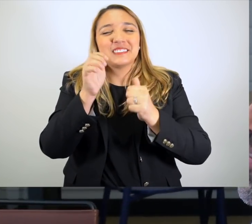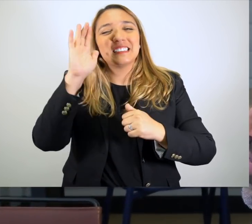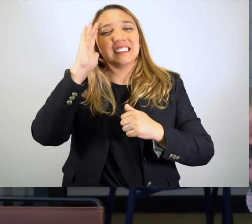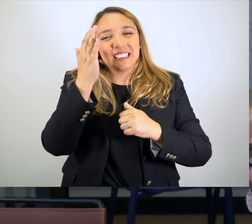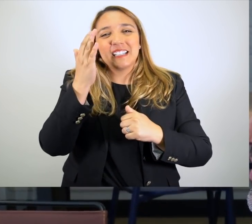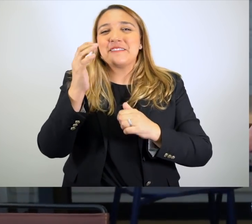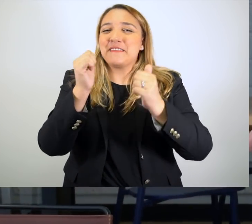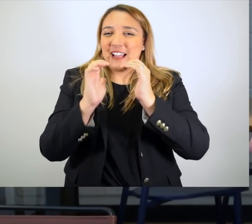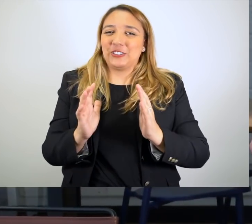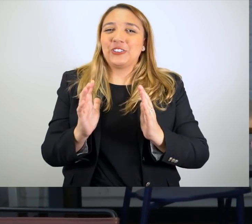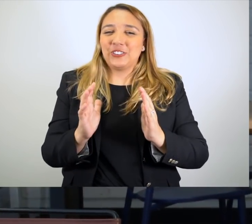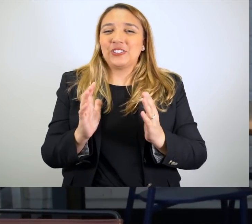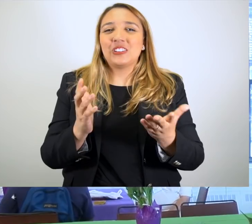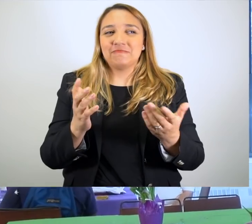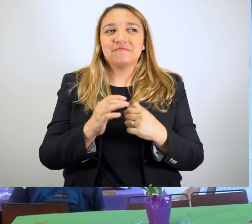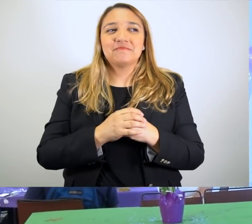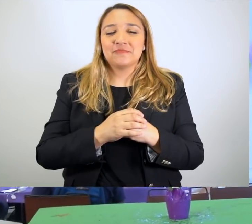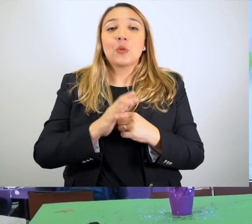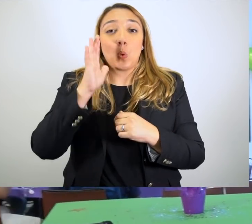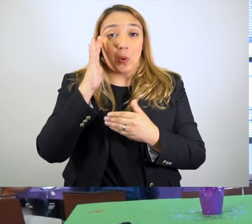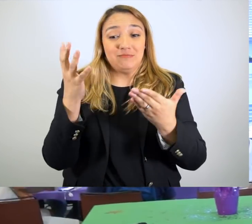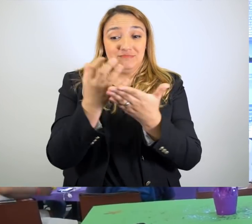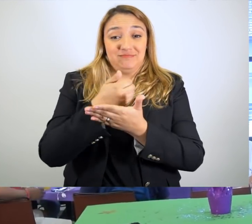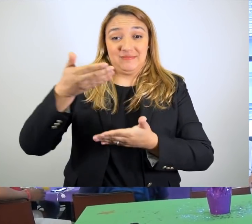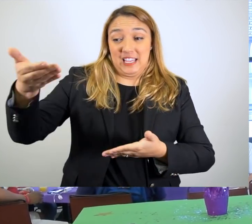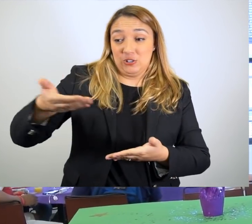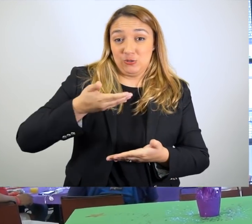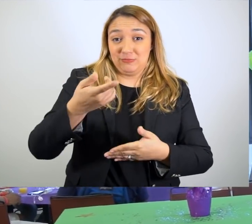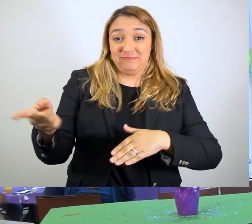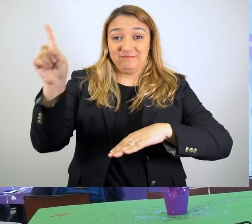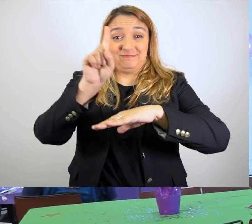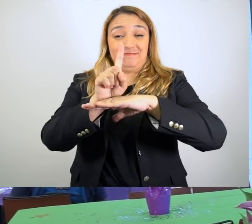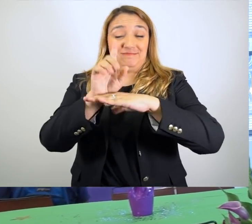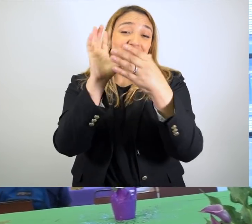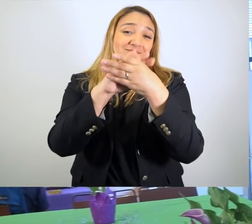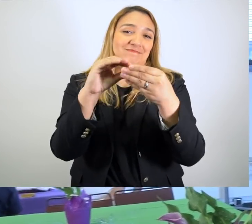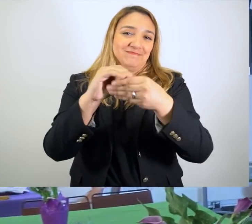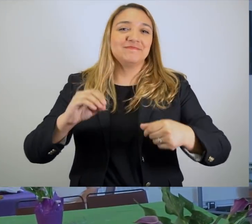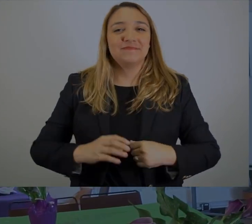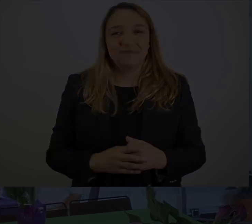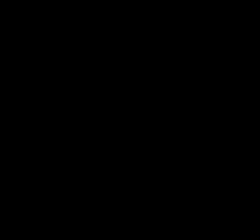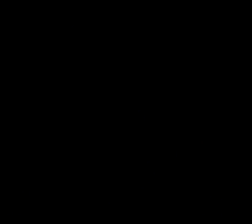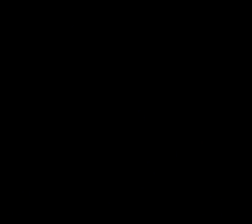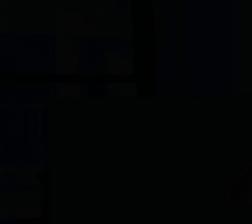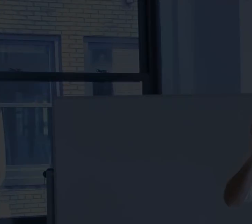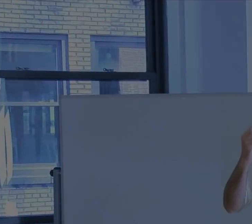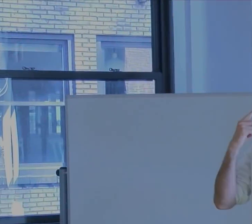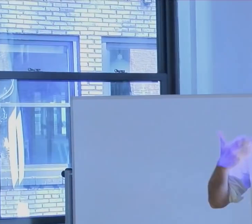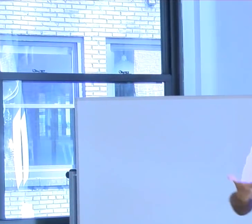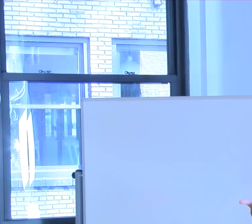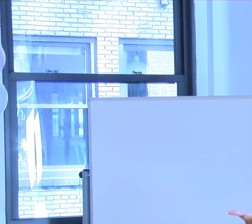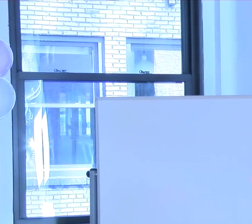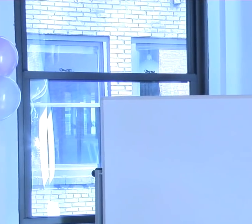actor in his own right. And let me just introduce him to come forward.